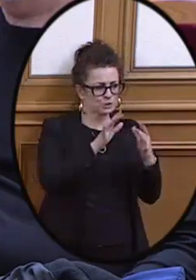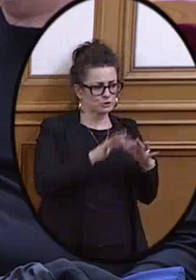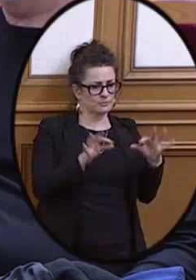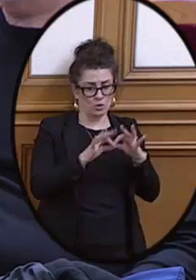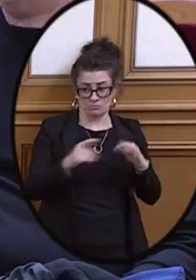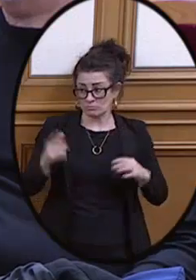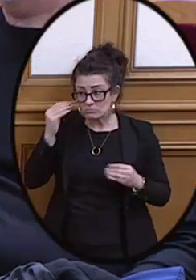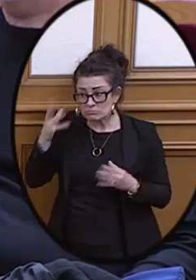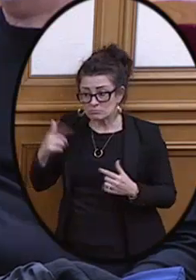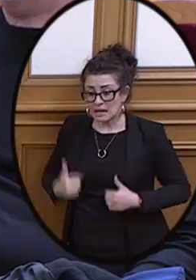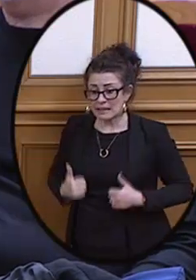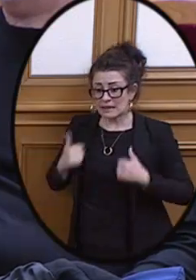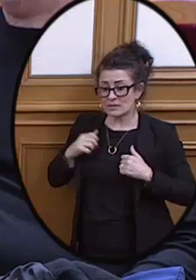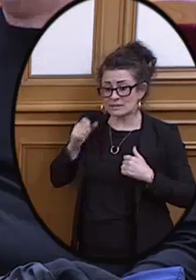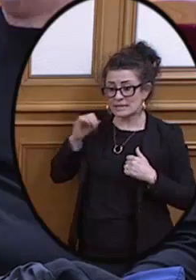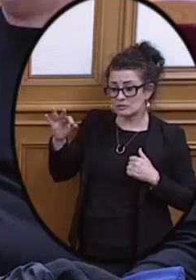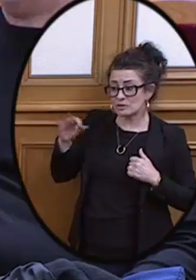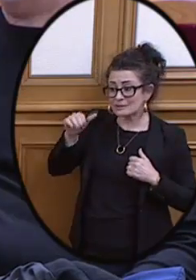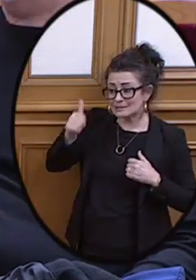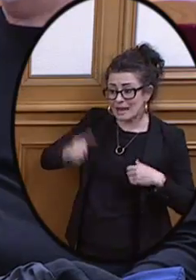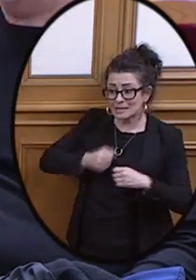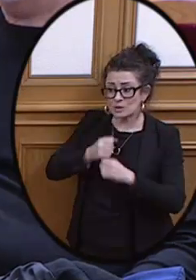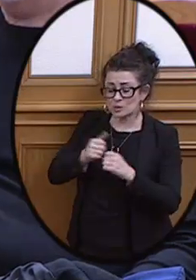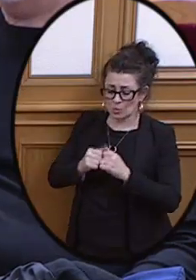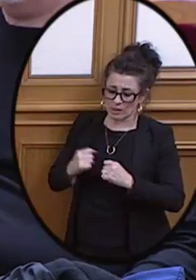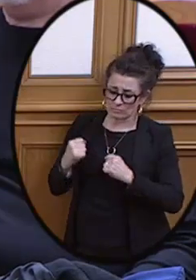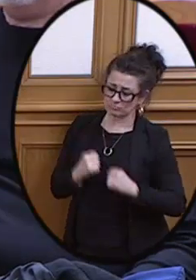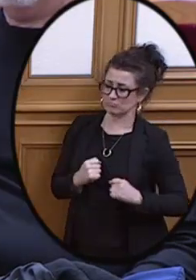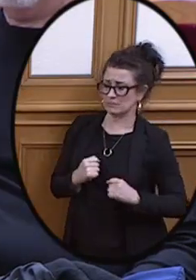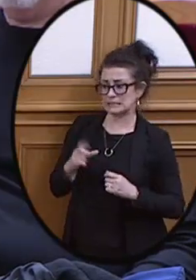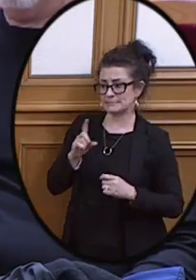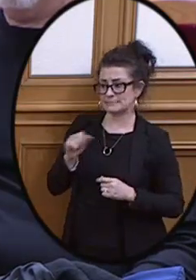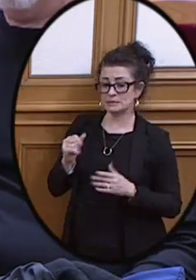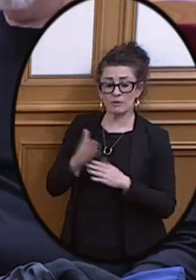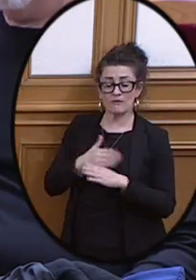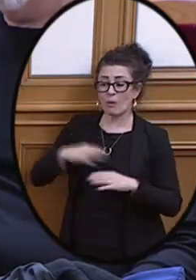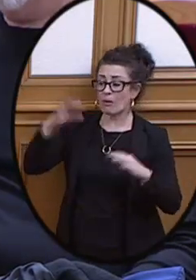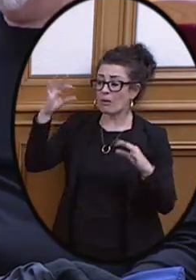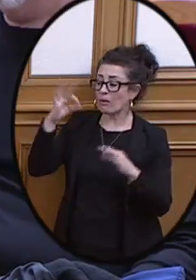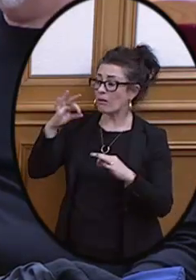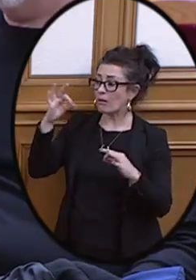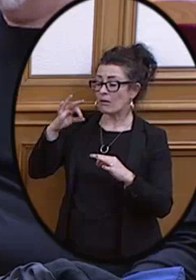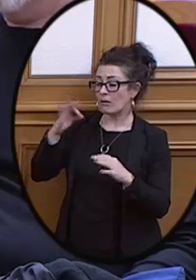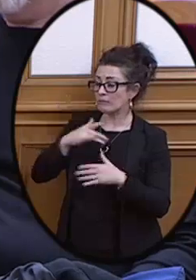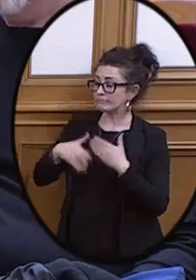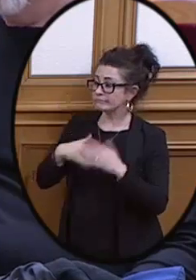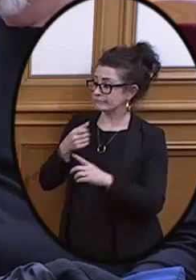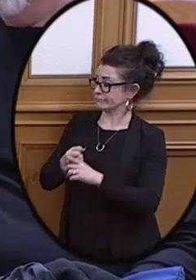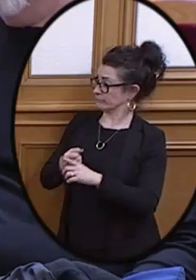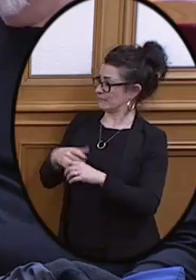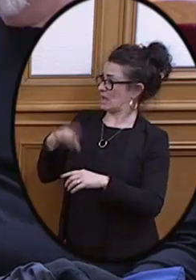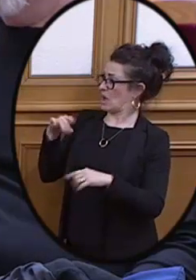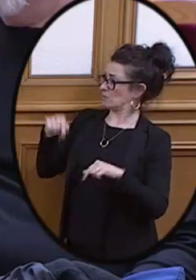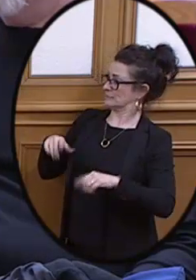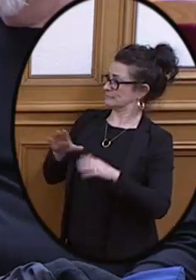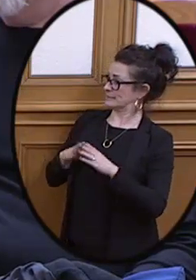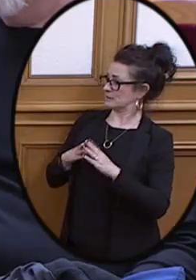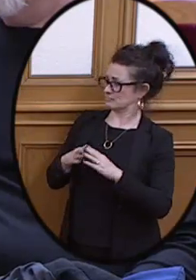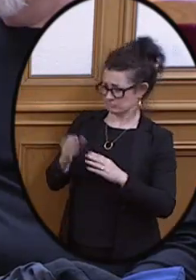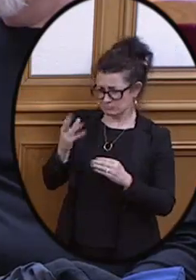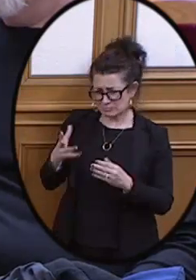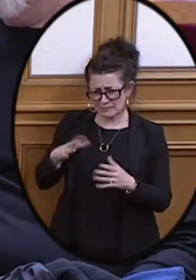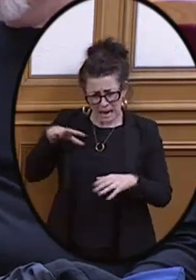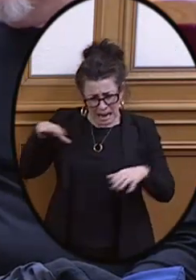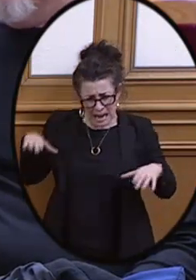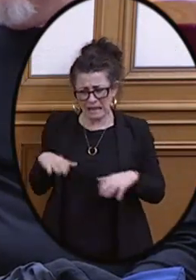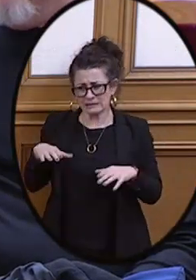Francisco for 10 years with major disabilities before I knew the existence of these meetings. And I'm very active in civic life.